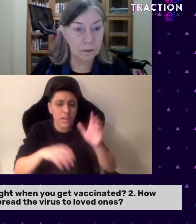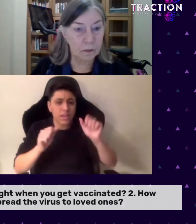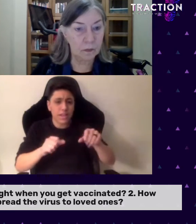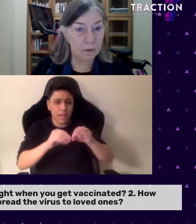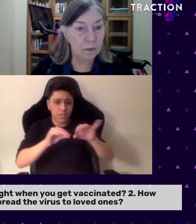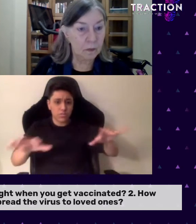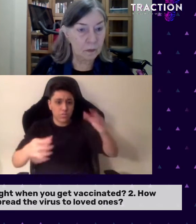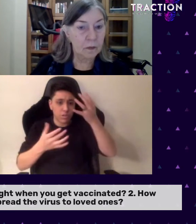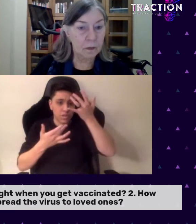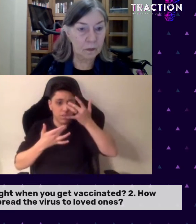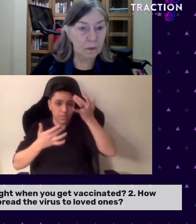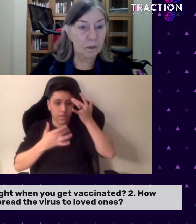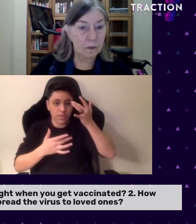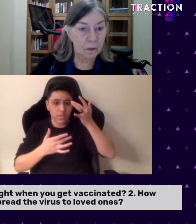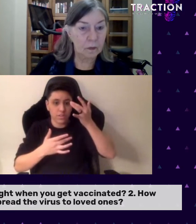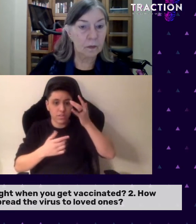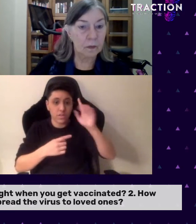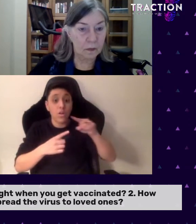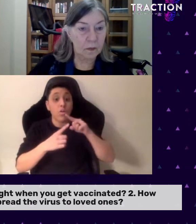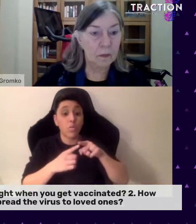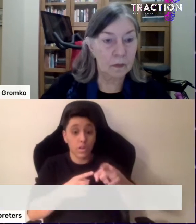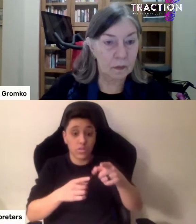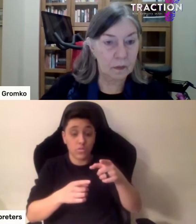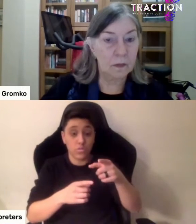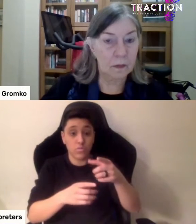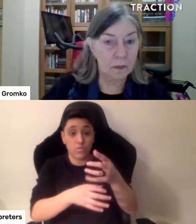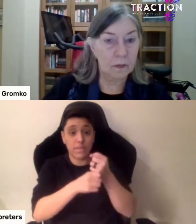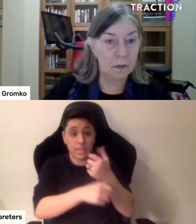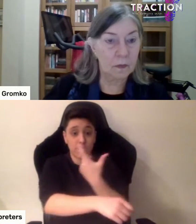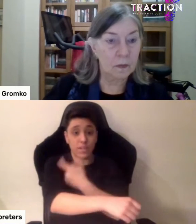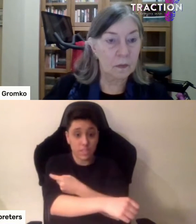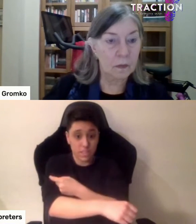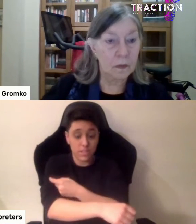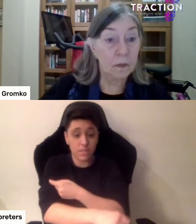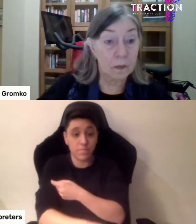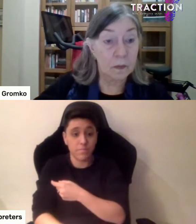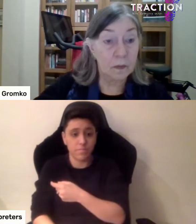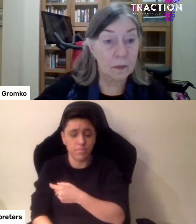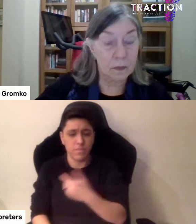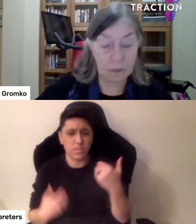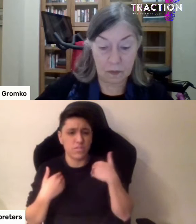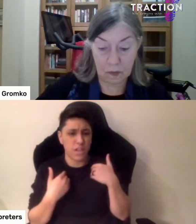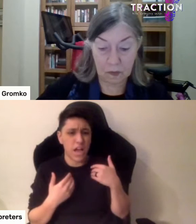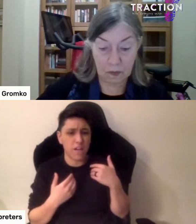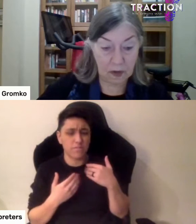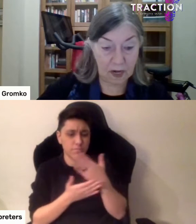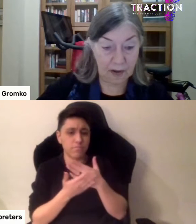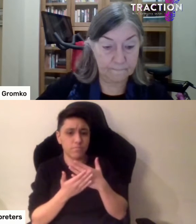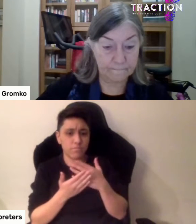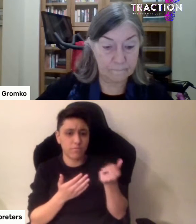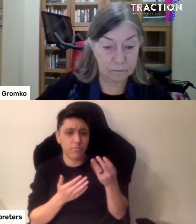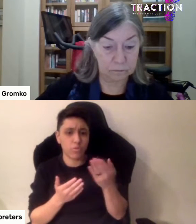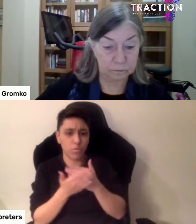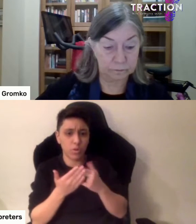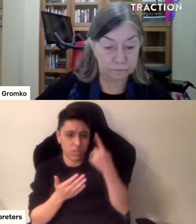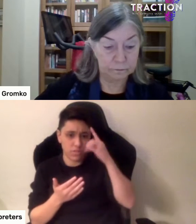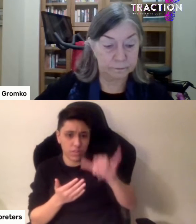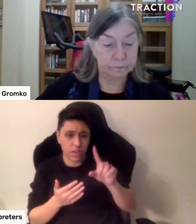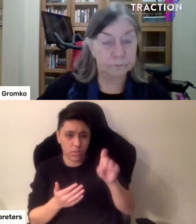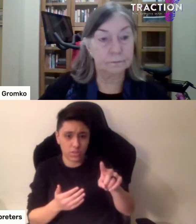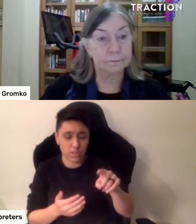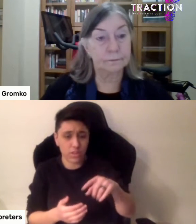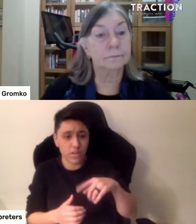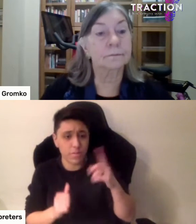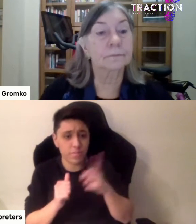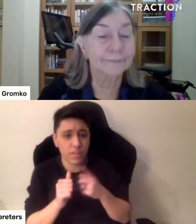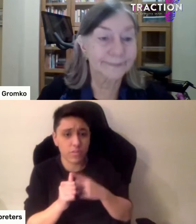not spread the virus to loved ones? Well, there's a couple of things on that question. So the question is actually asking about active disease